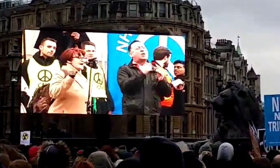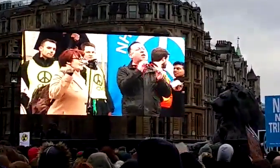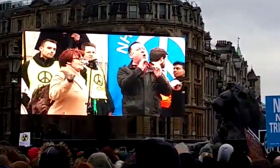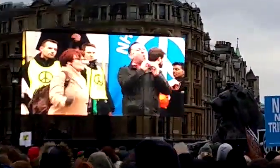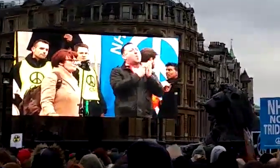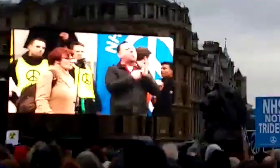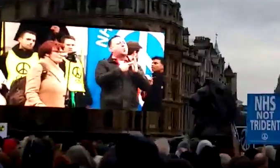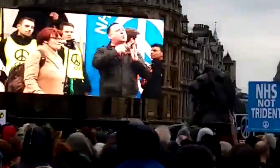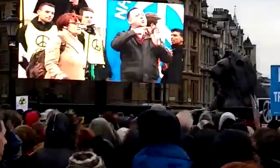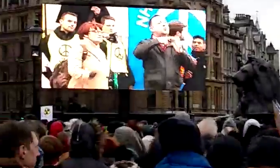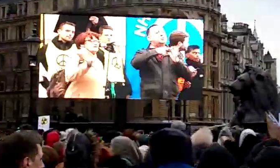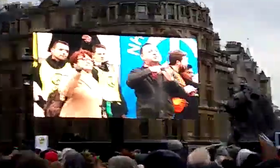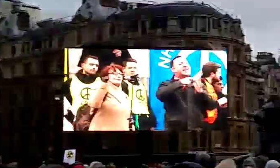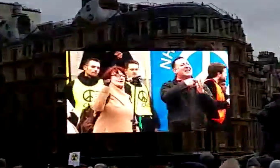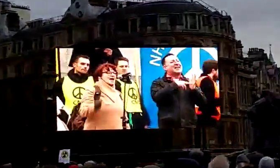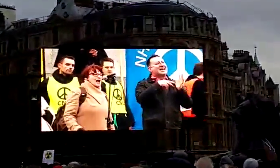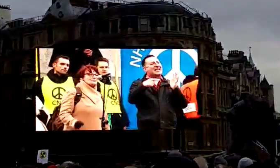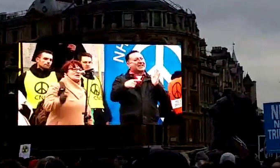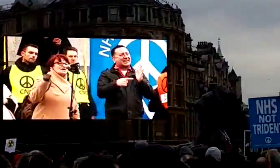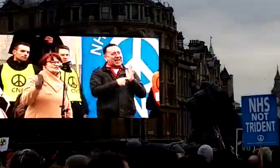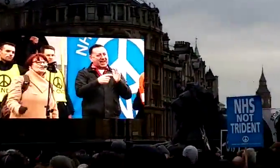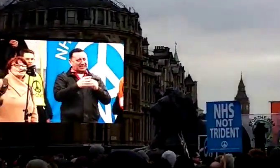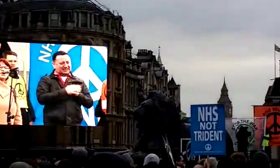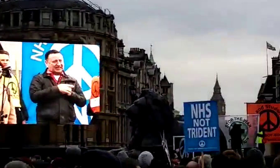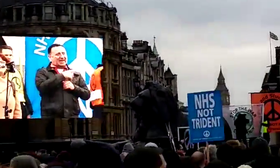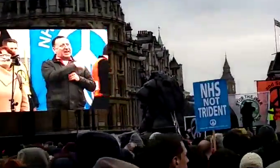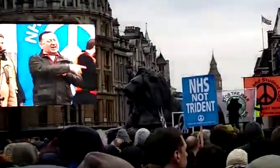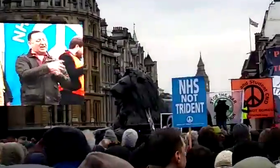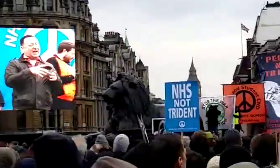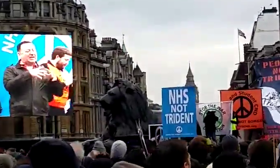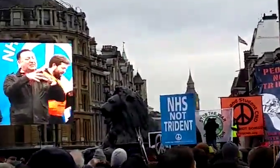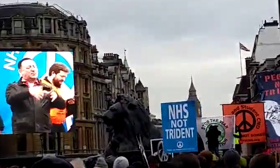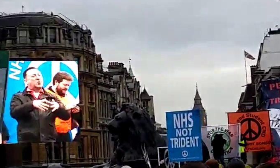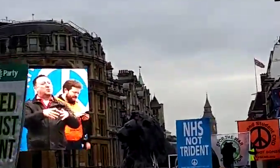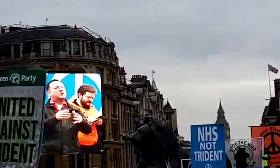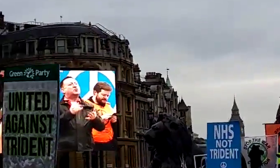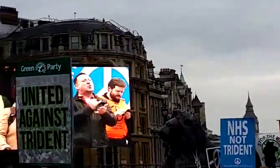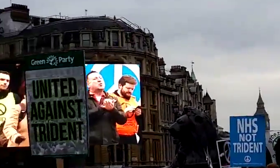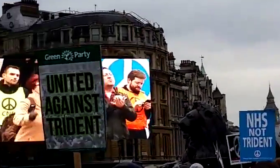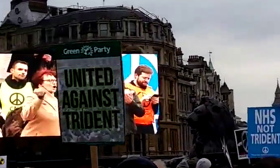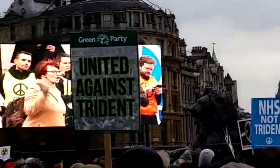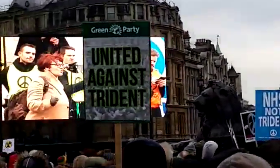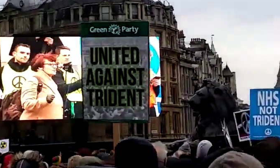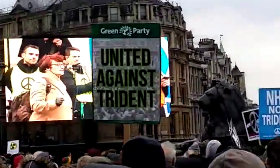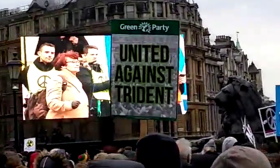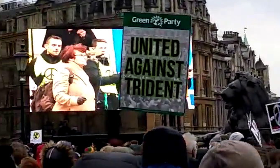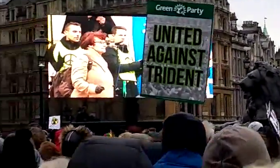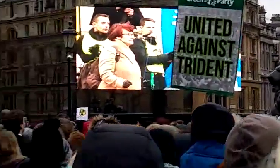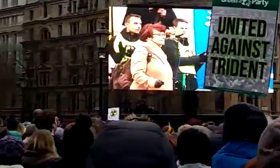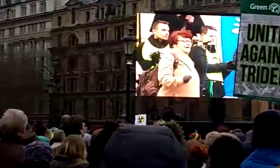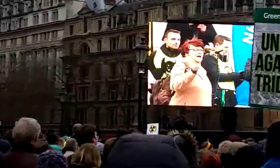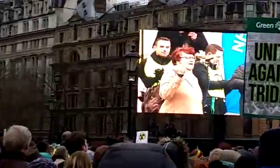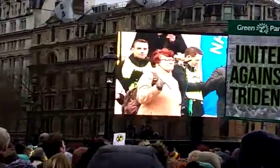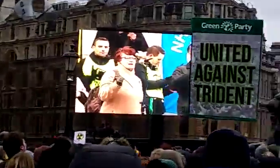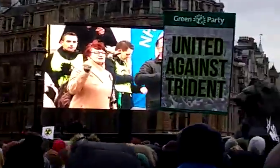Kent and the movement for the abolition of war. You know,